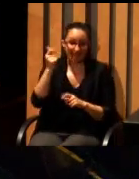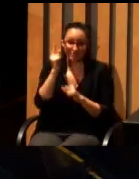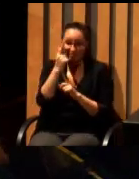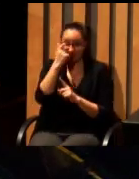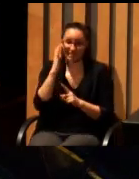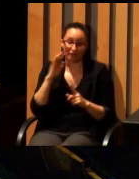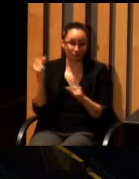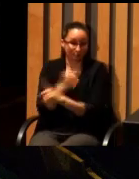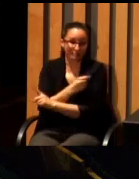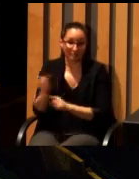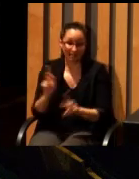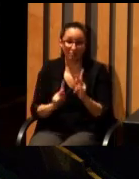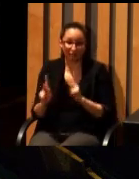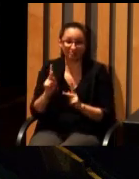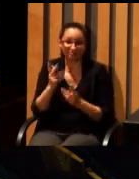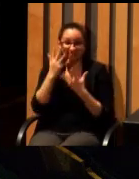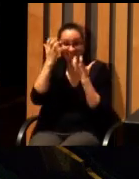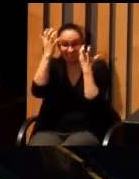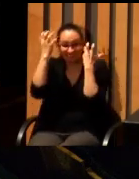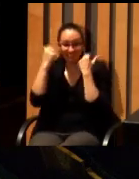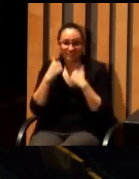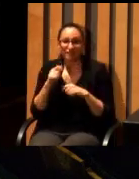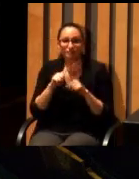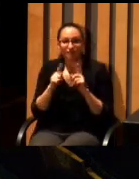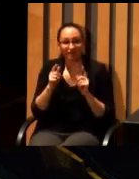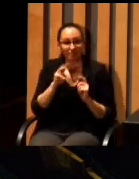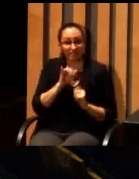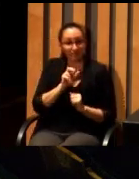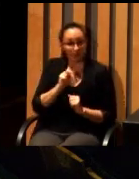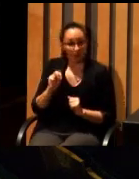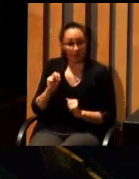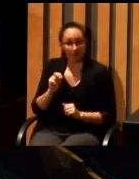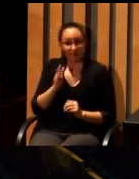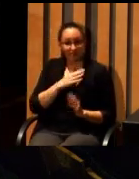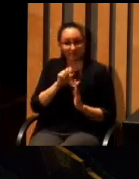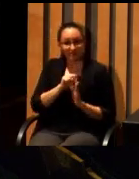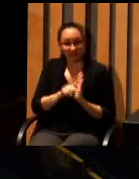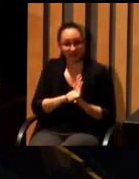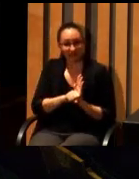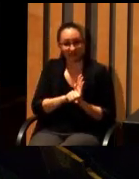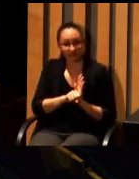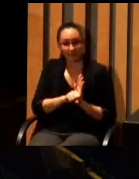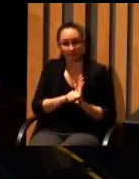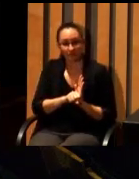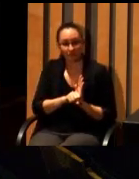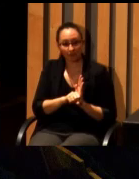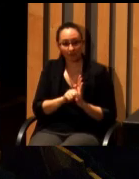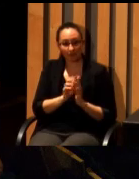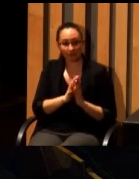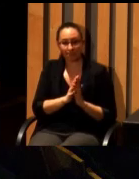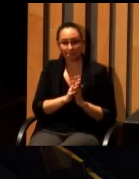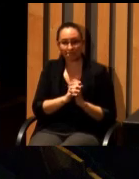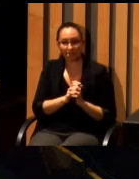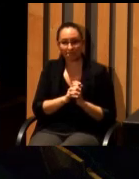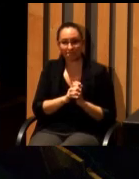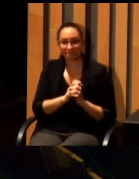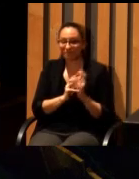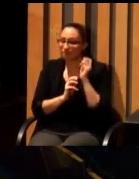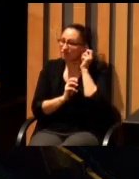But in Red Lake, Warriors to us, the Okeechee Dog, they call it, is the word for